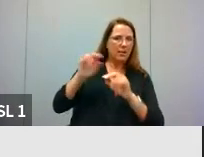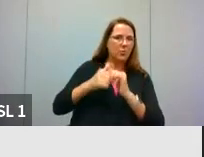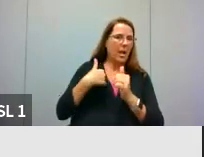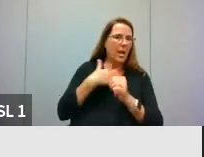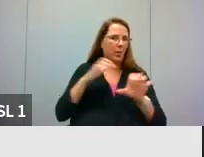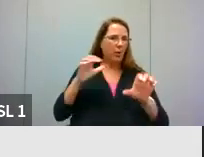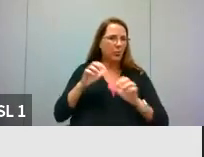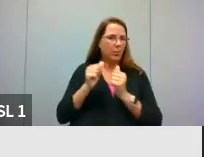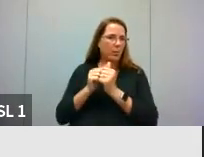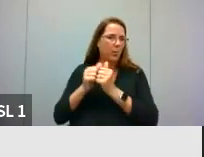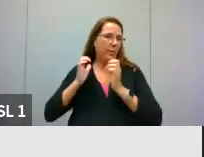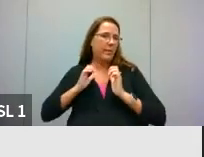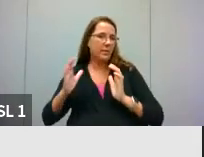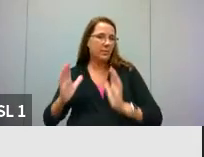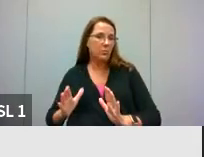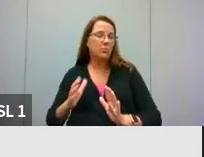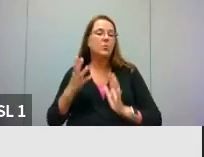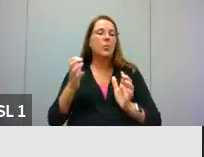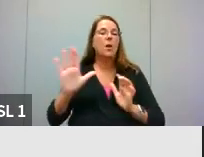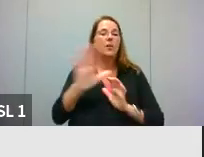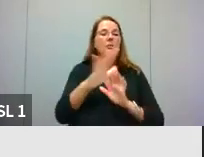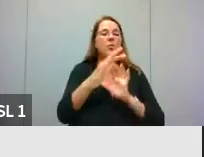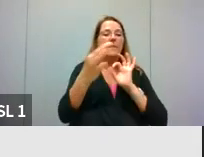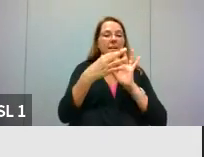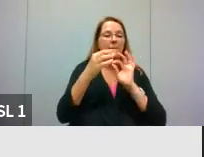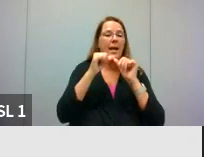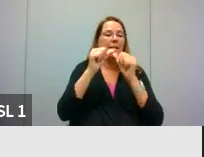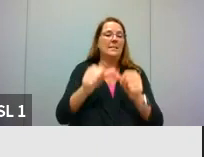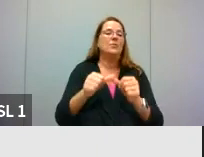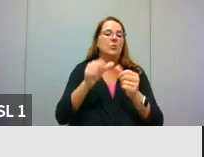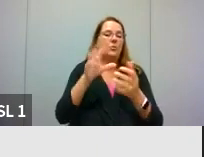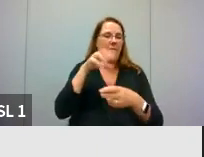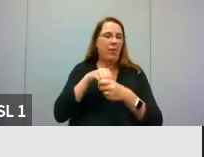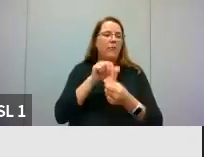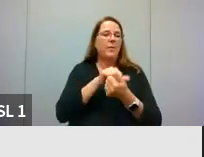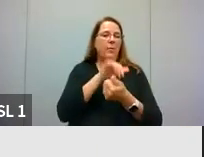with consumers and want your feedback and continued involvement on that.